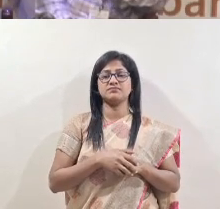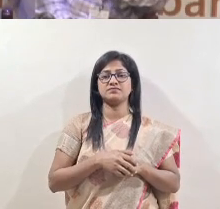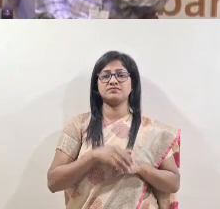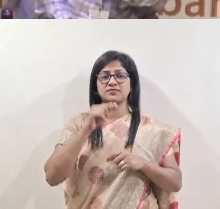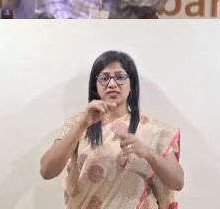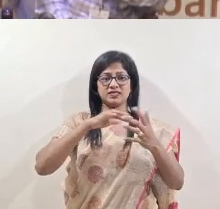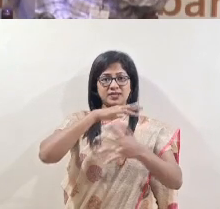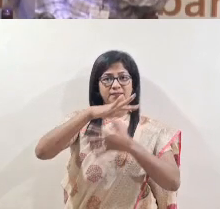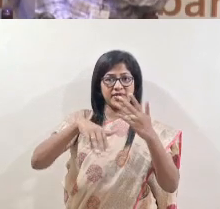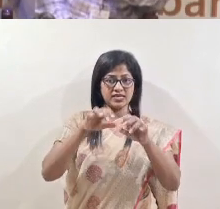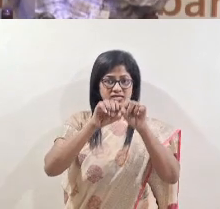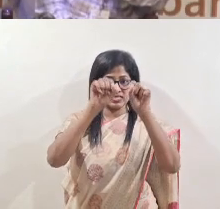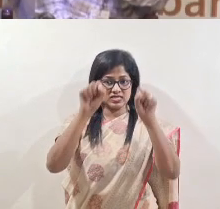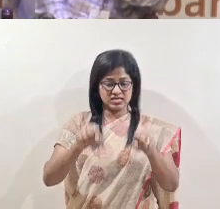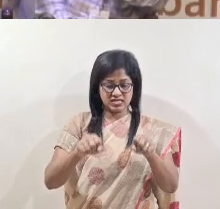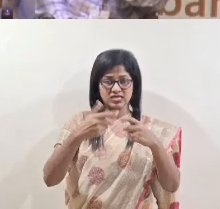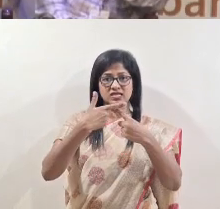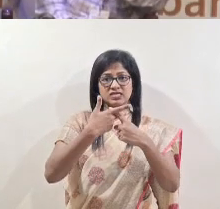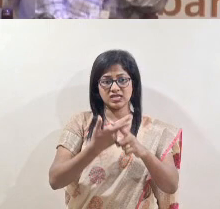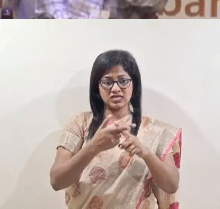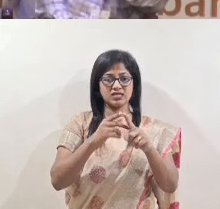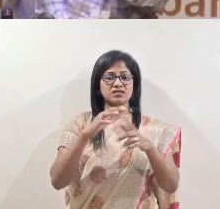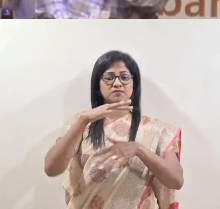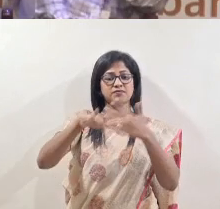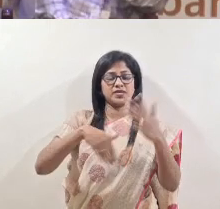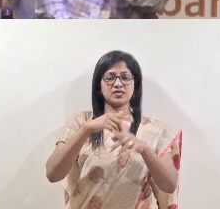mixed type of setting, mixed type of land use,